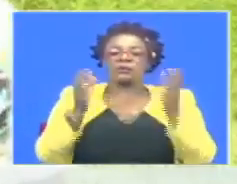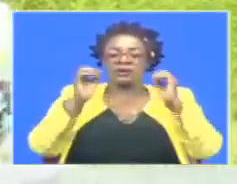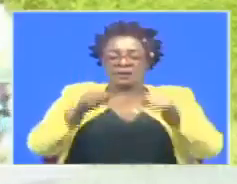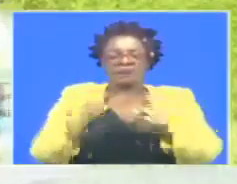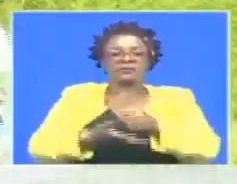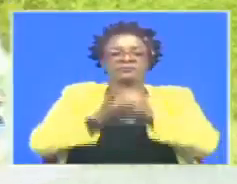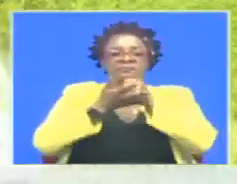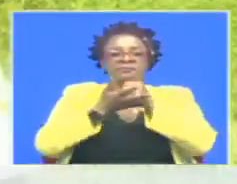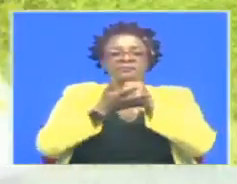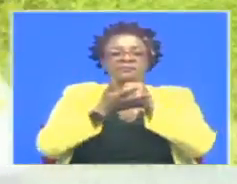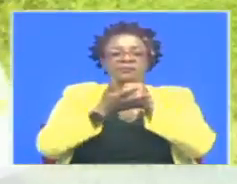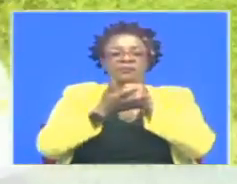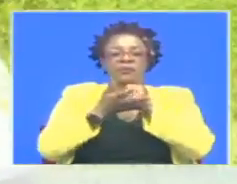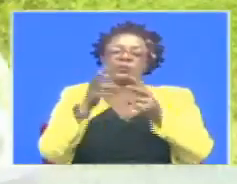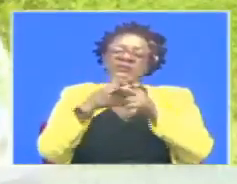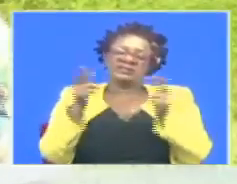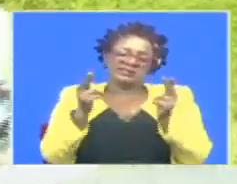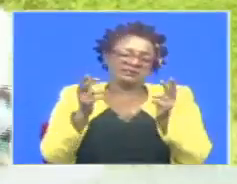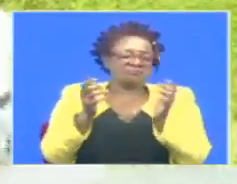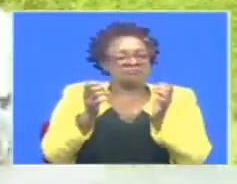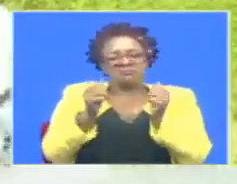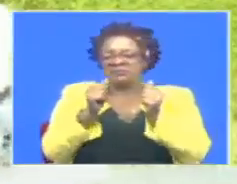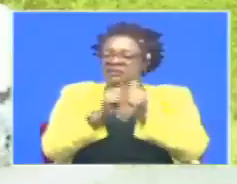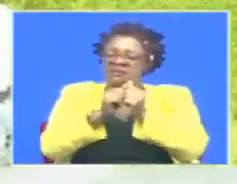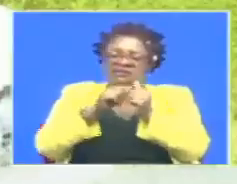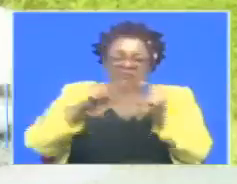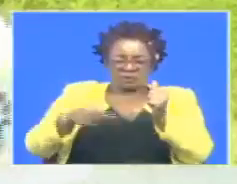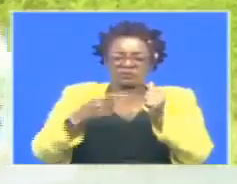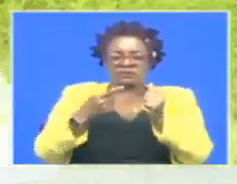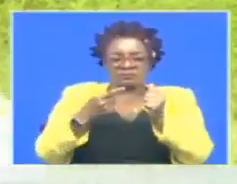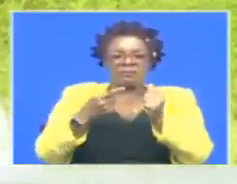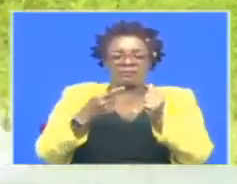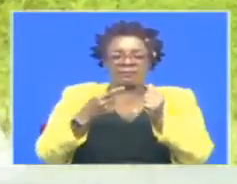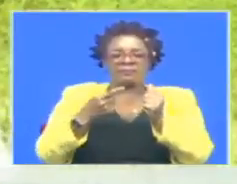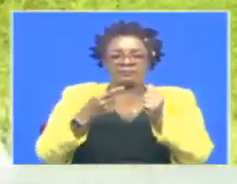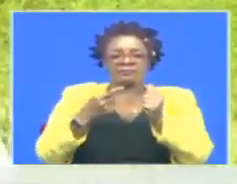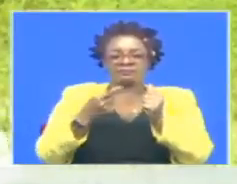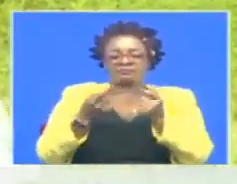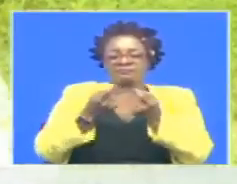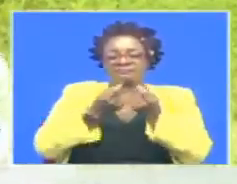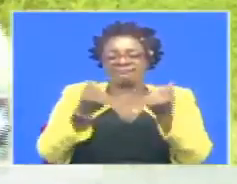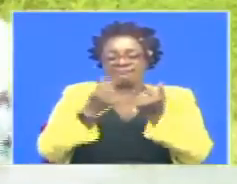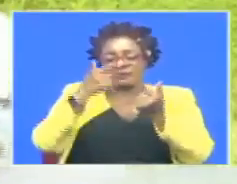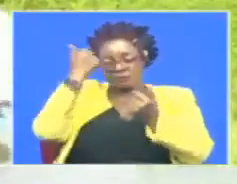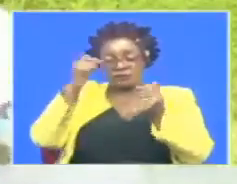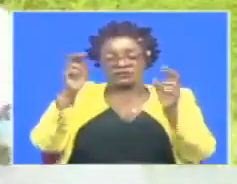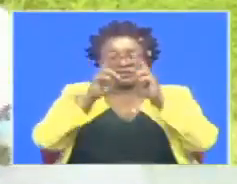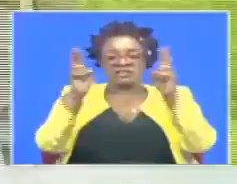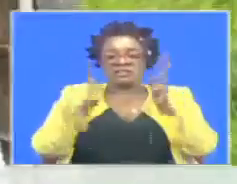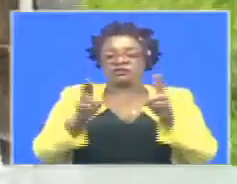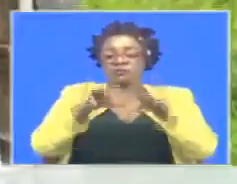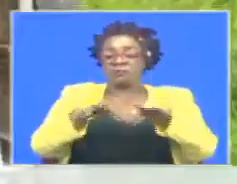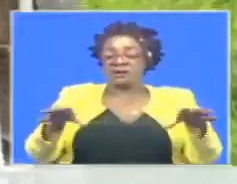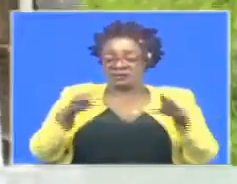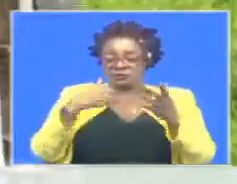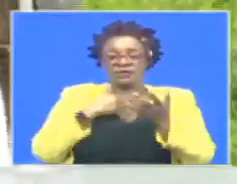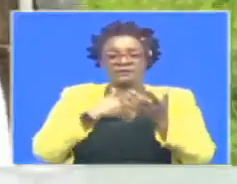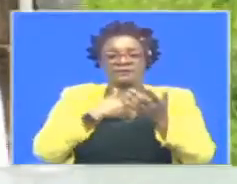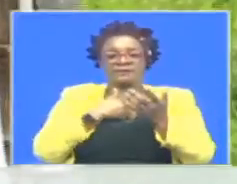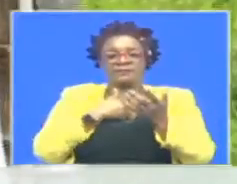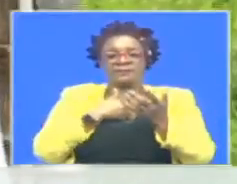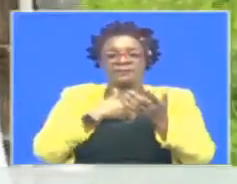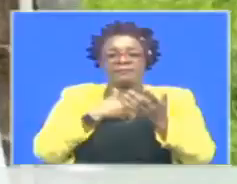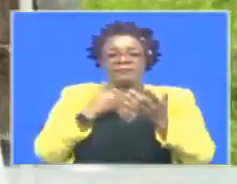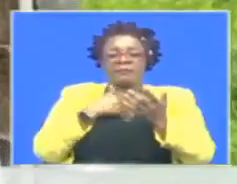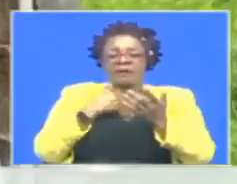We are going to start small. You know, 10,000, it seems a lot, but it's small when you think it's an international market we are getting to. Just set aside a